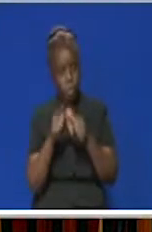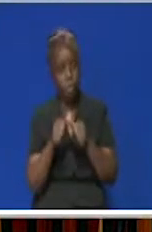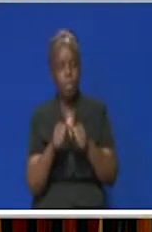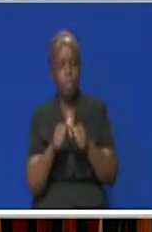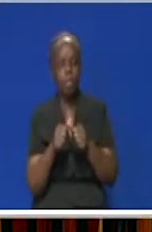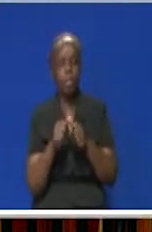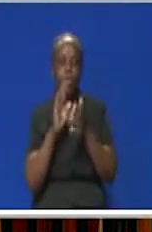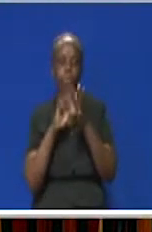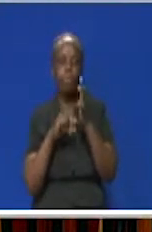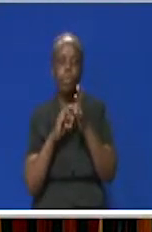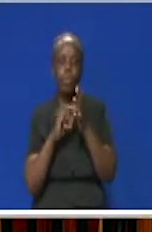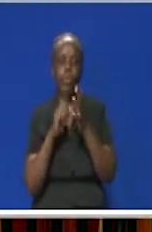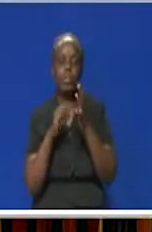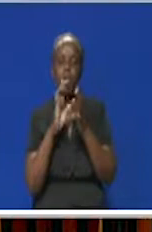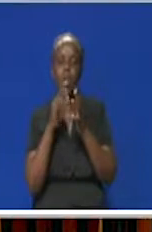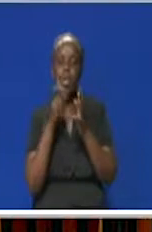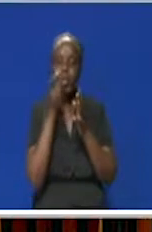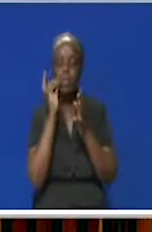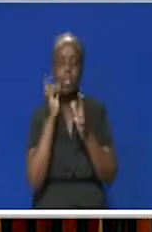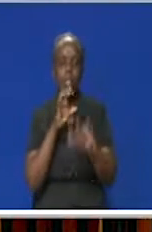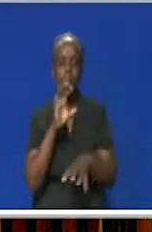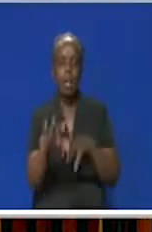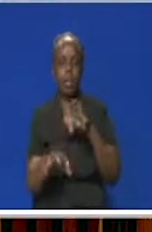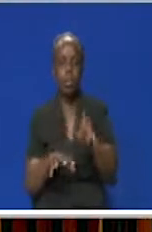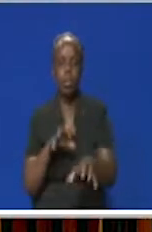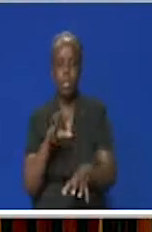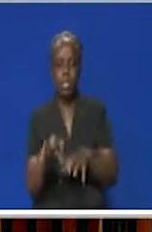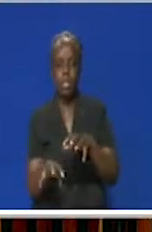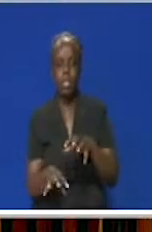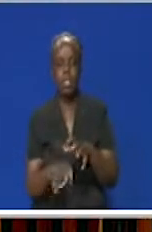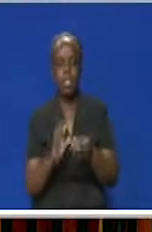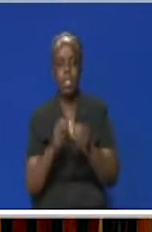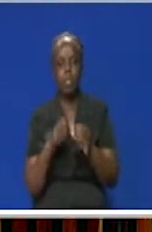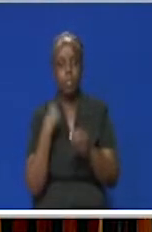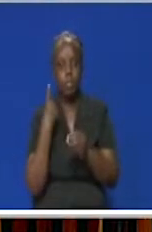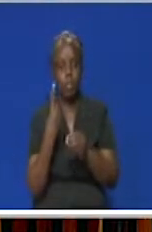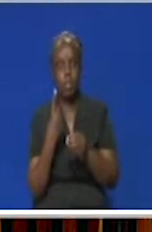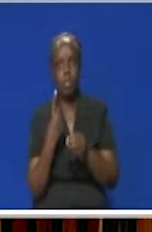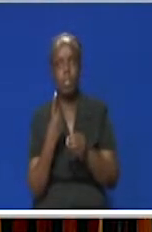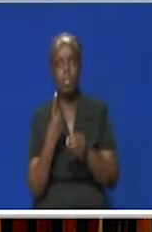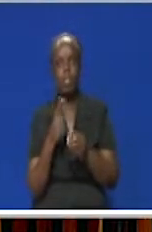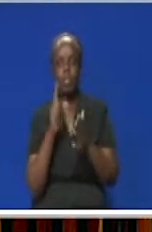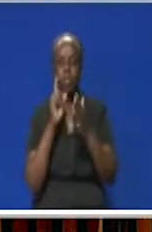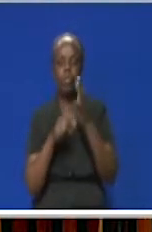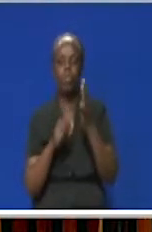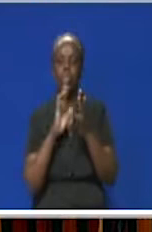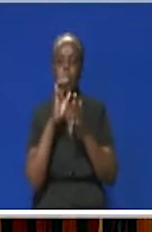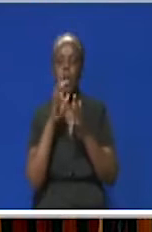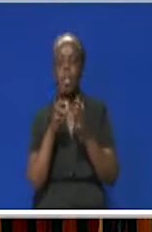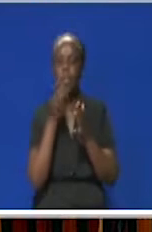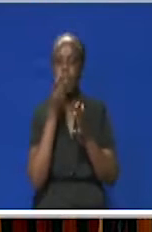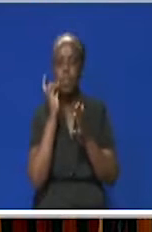what are domestic animals? Question number 1. What are